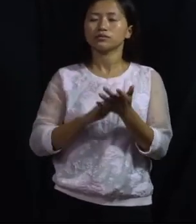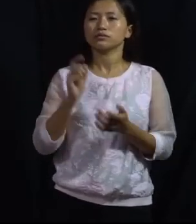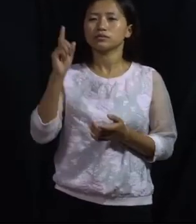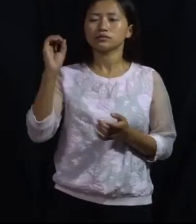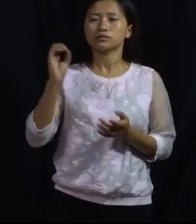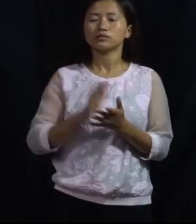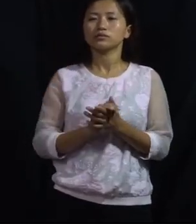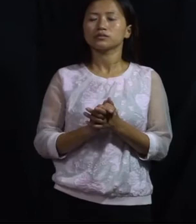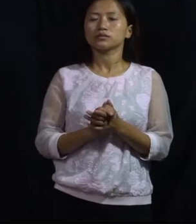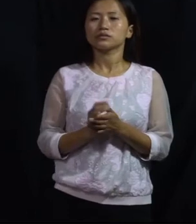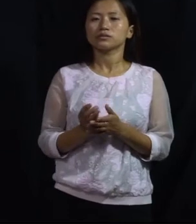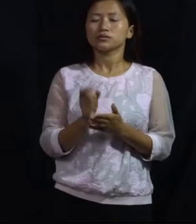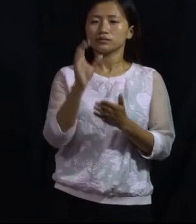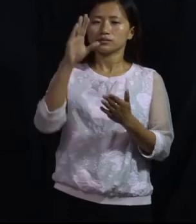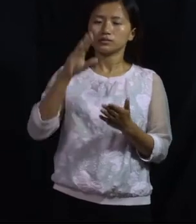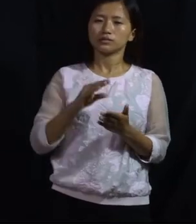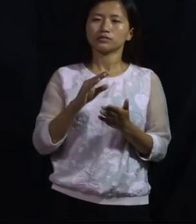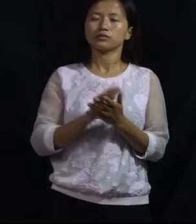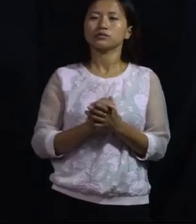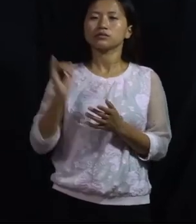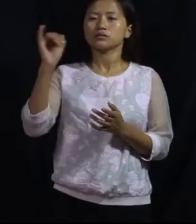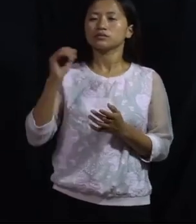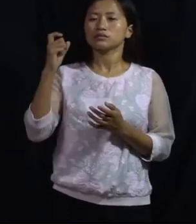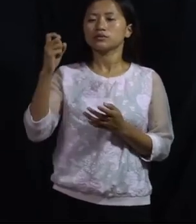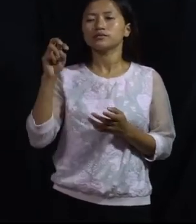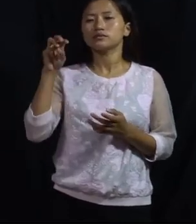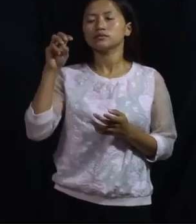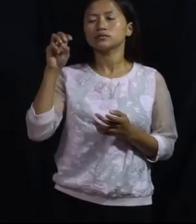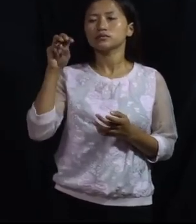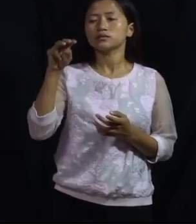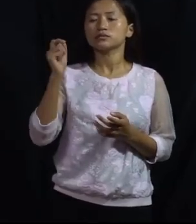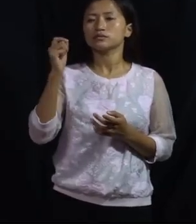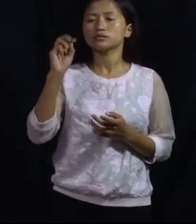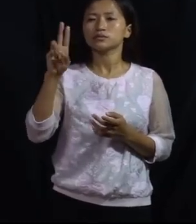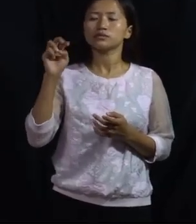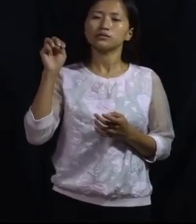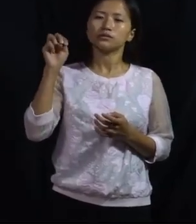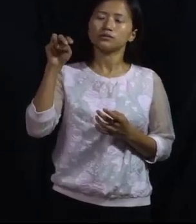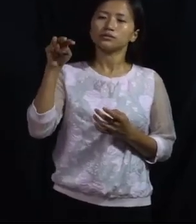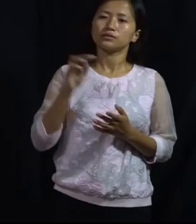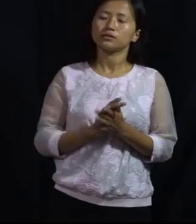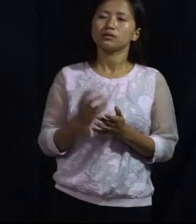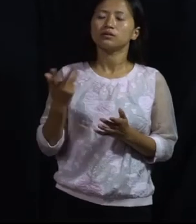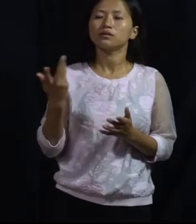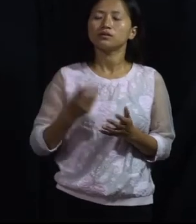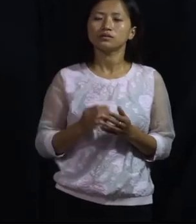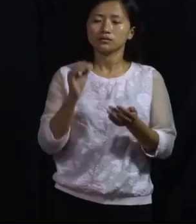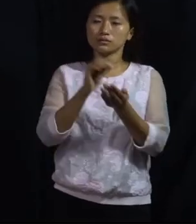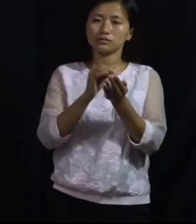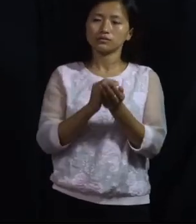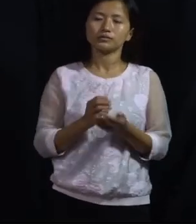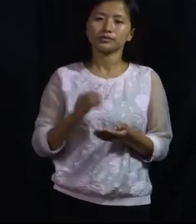10,800. Now it has been reduced to 67,200. Here I am not showing how these stocks